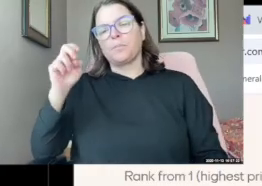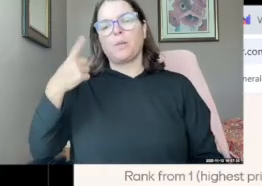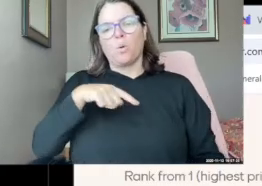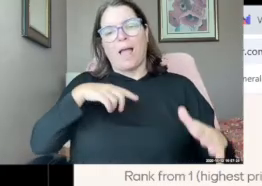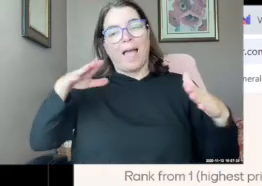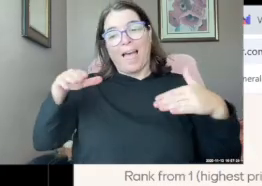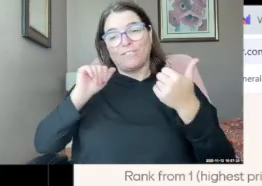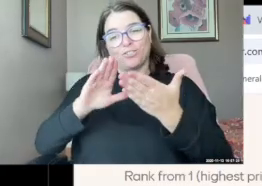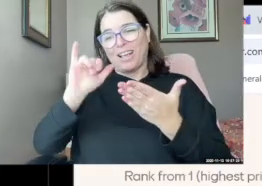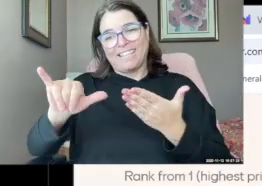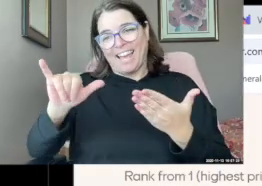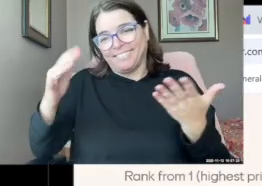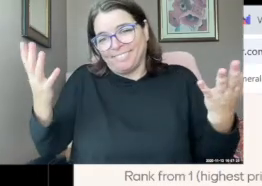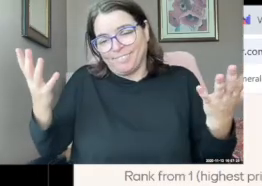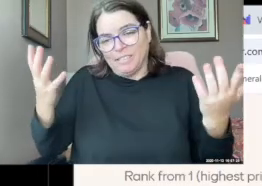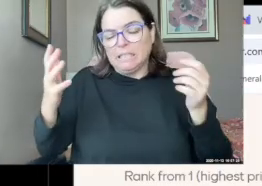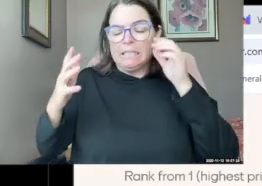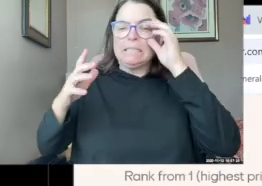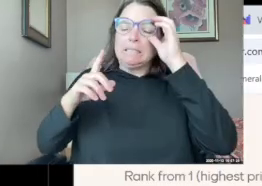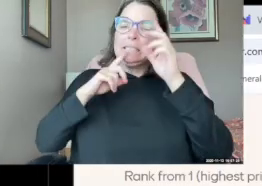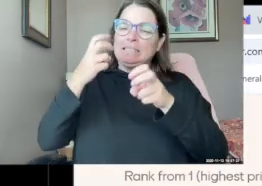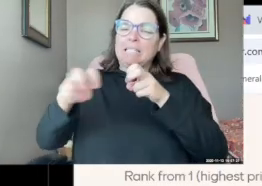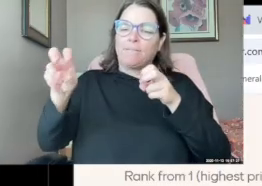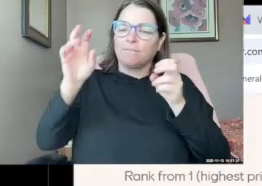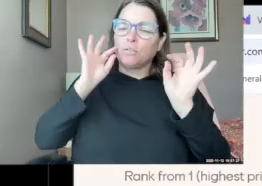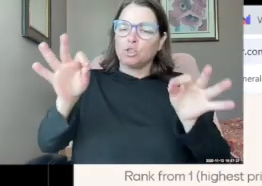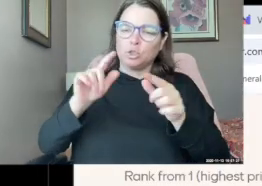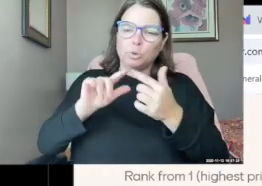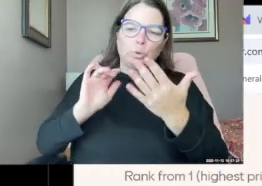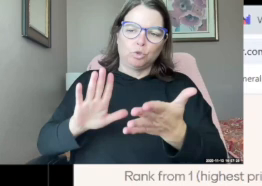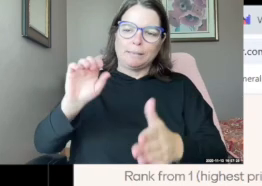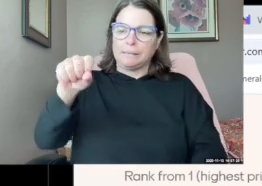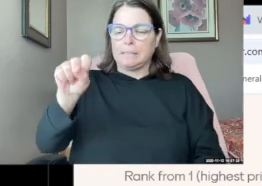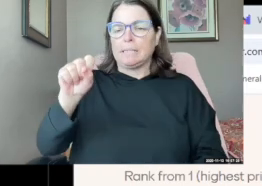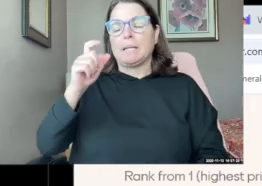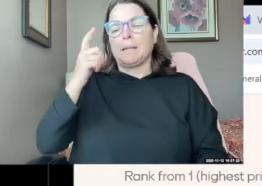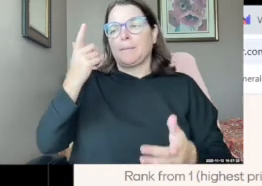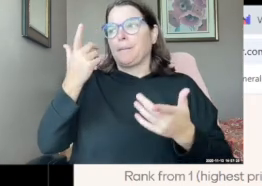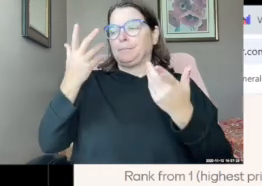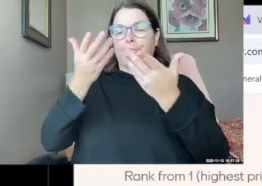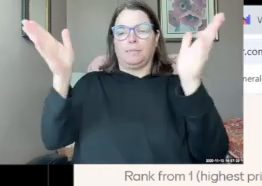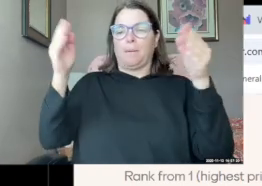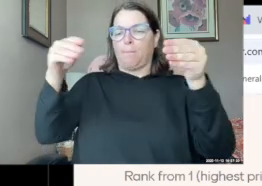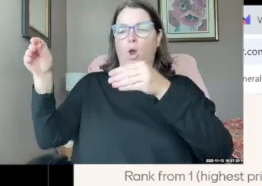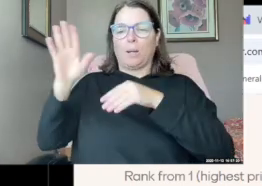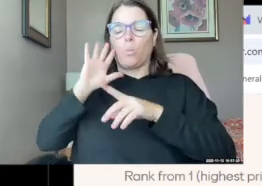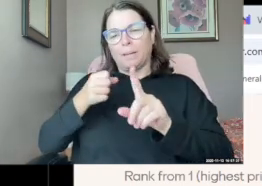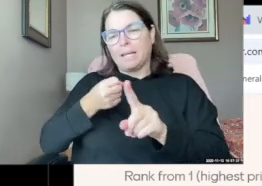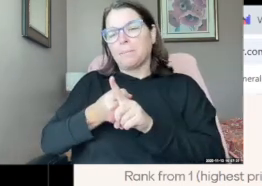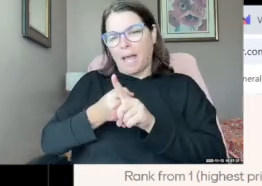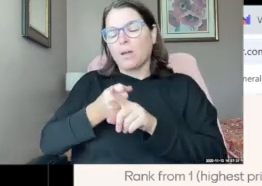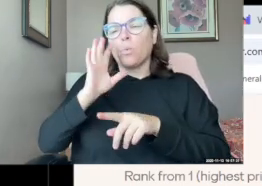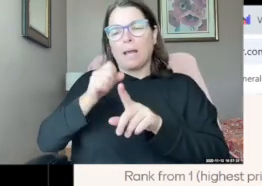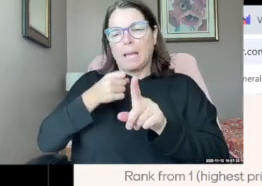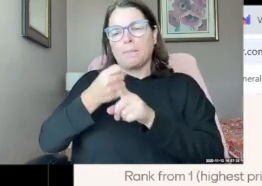are. But yeah, we haven't addressed that quite yet. And it's a tough one for sure to